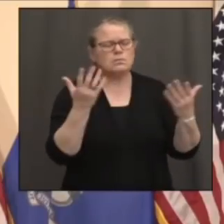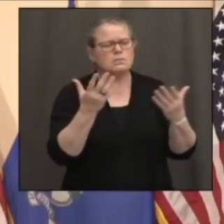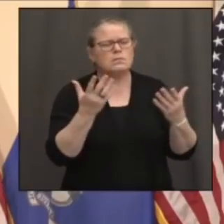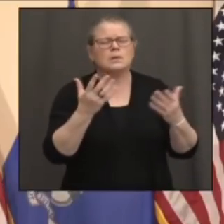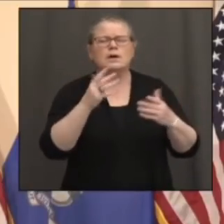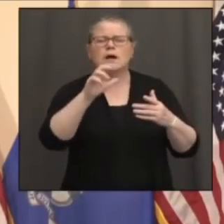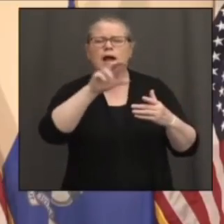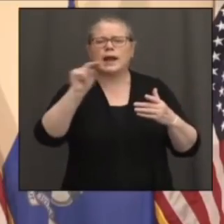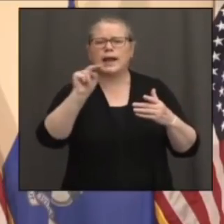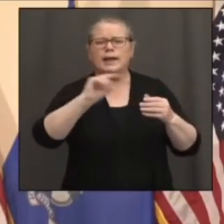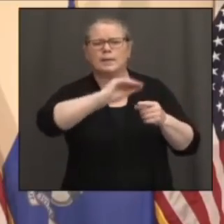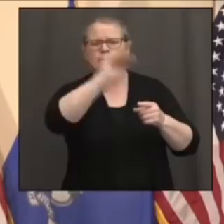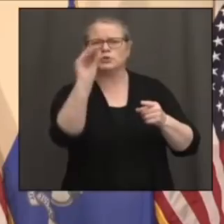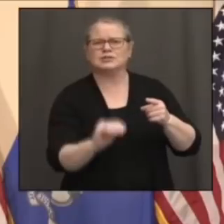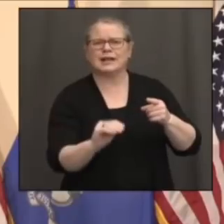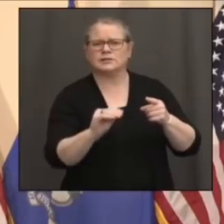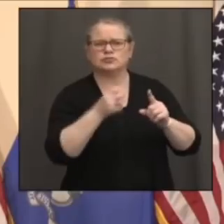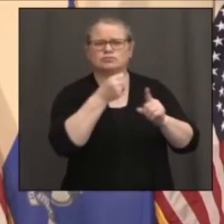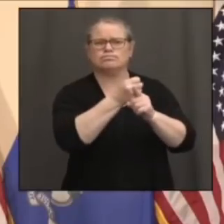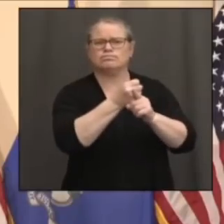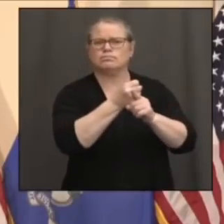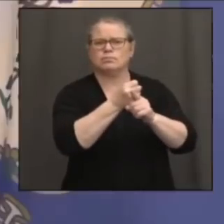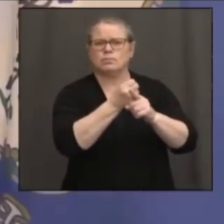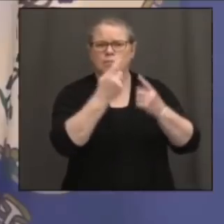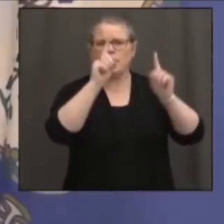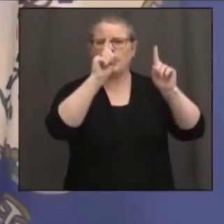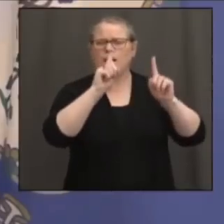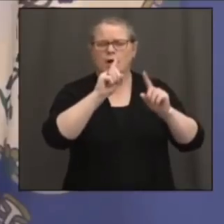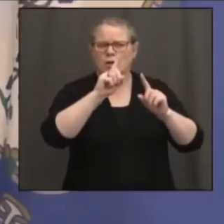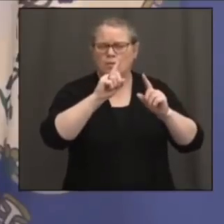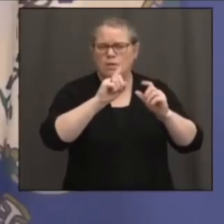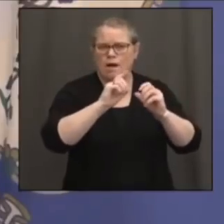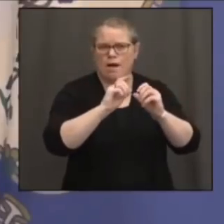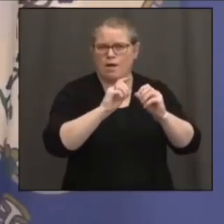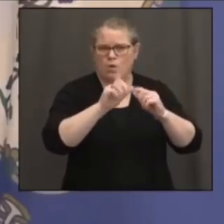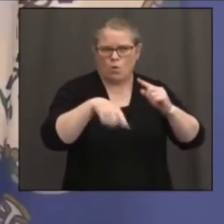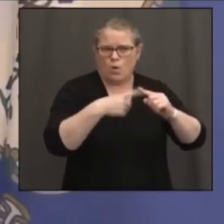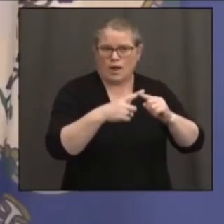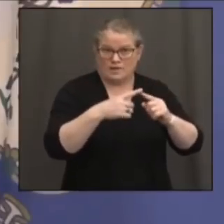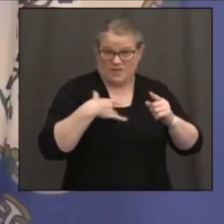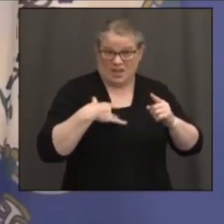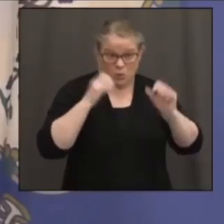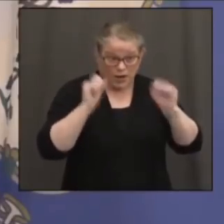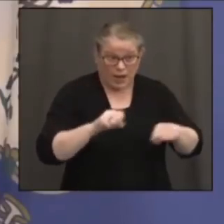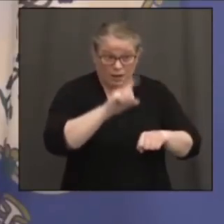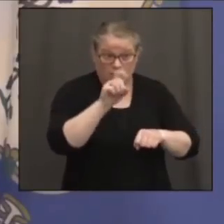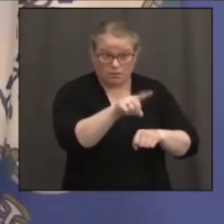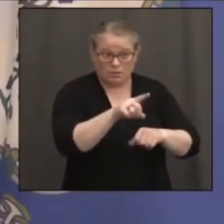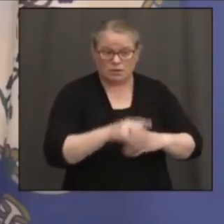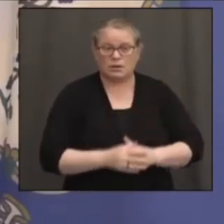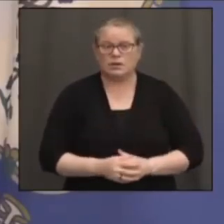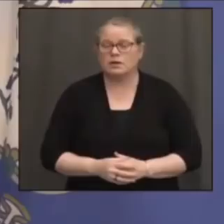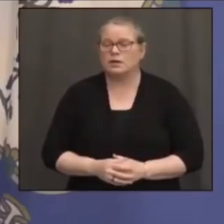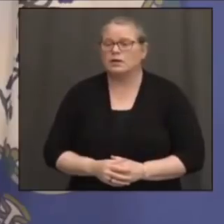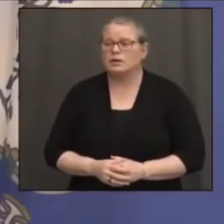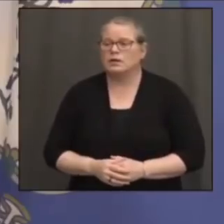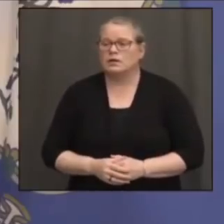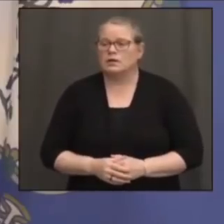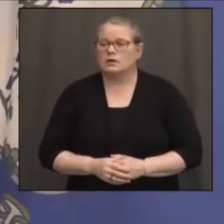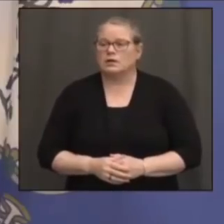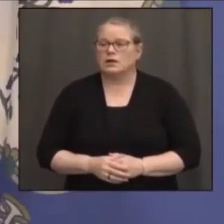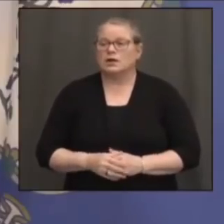herd immunity percentage? Well, I'll start, and then anybody. But again, it's not an on-off. It's not